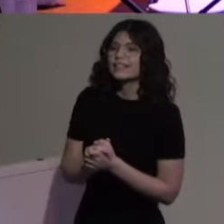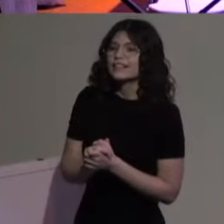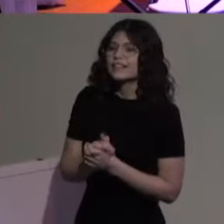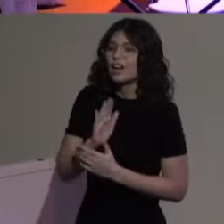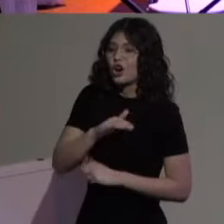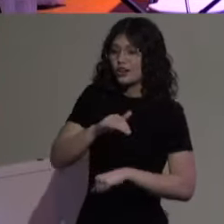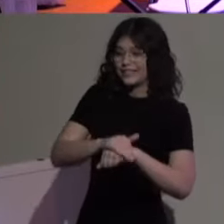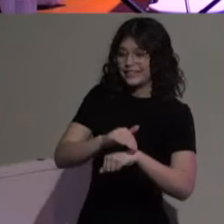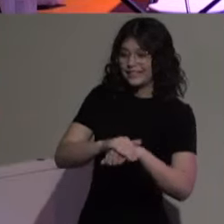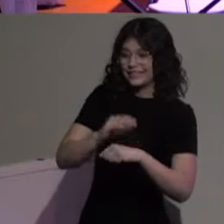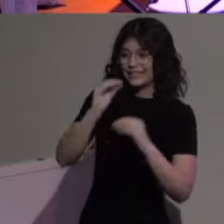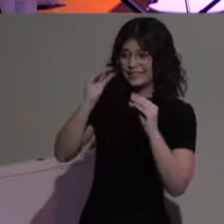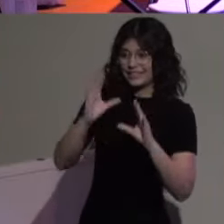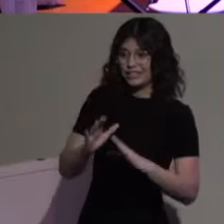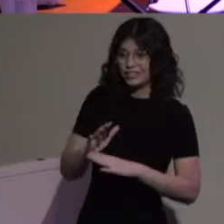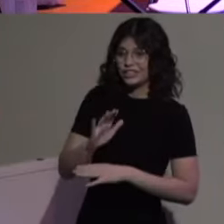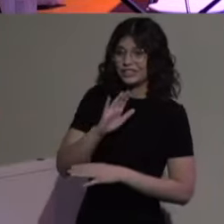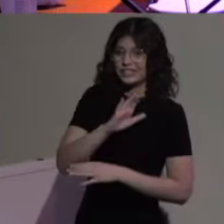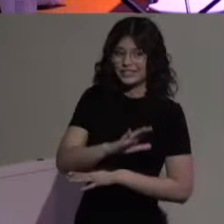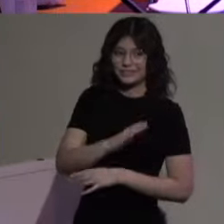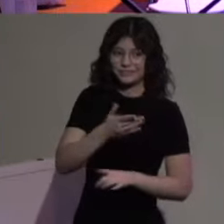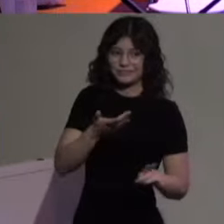Her English teacher is her accompanist.